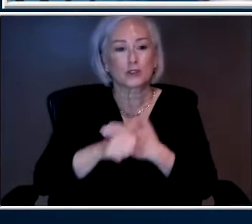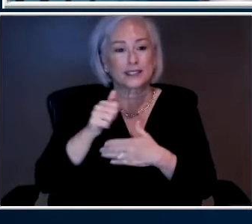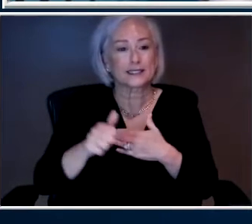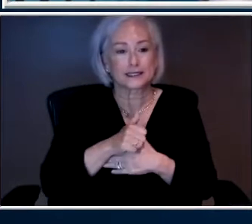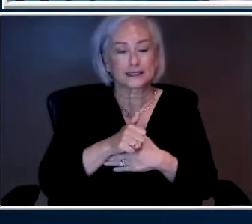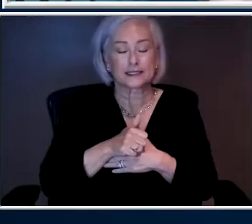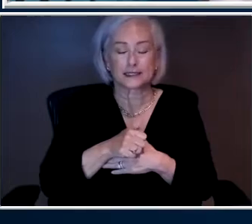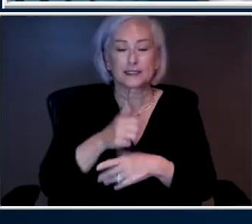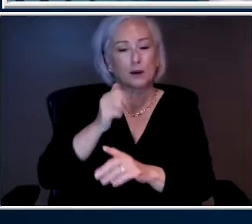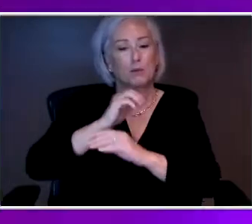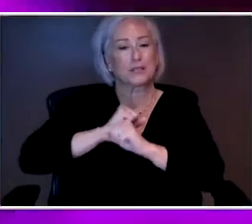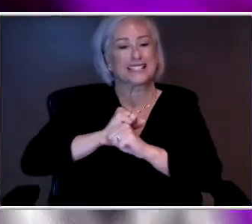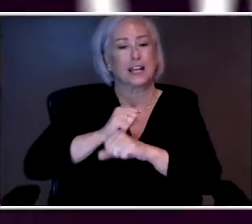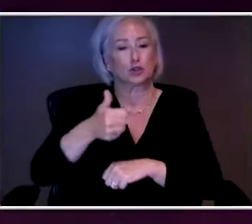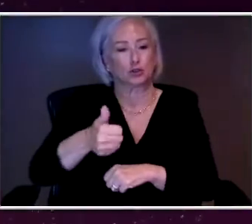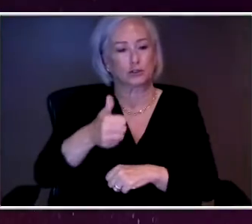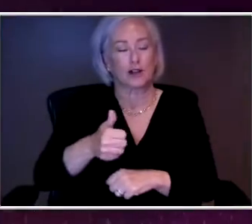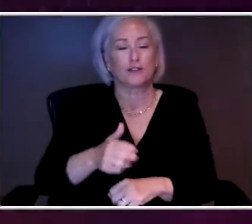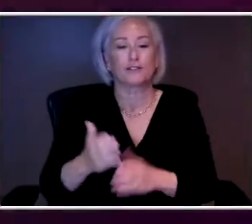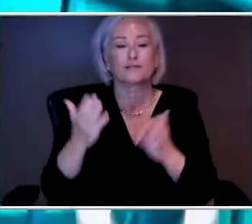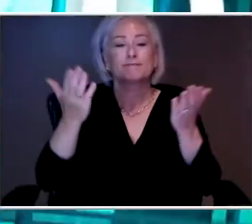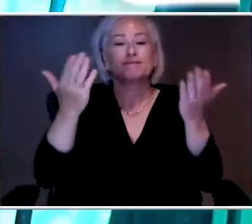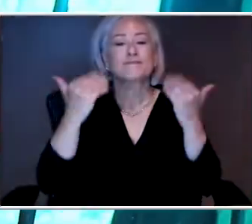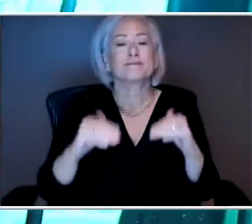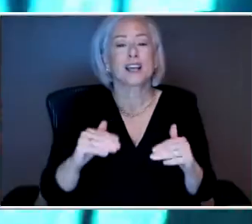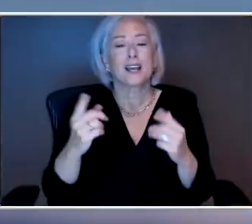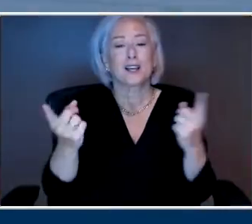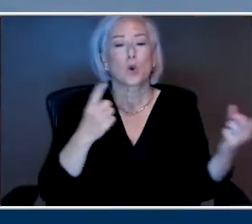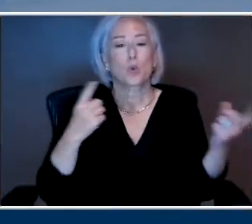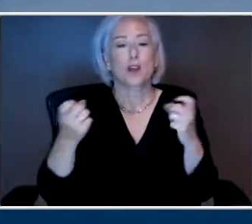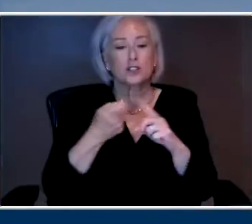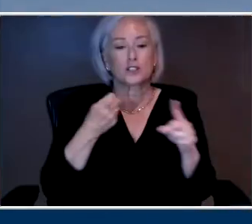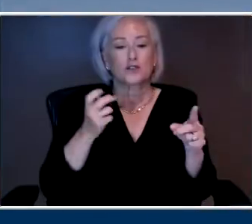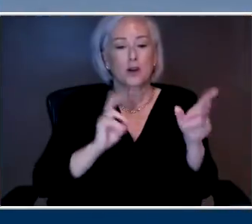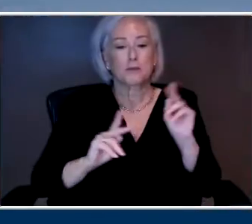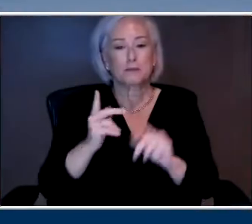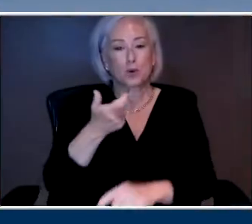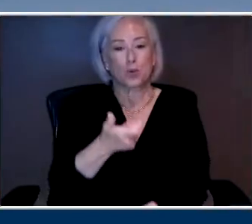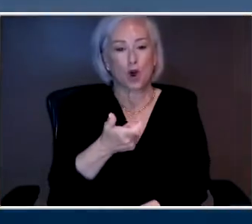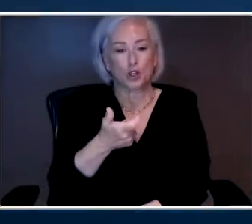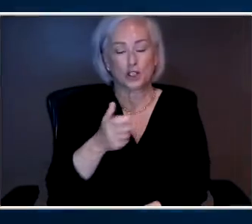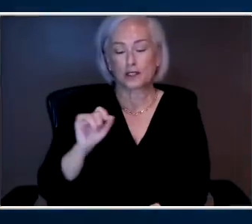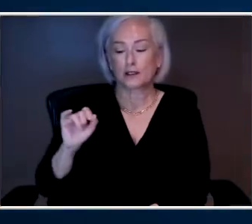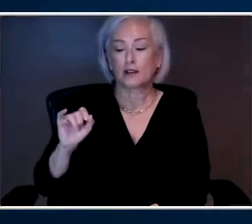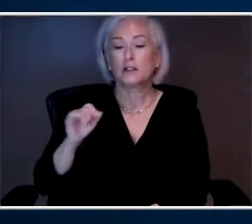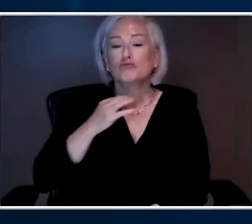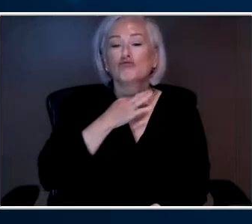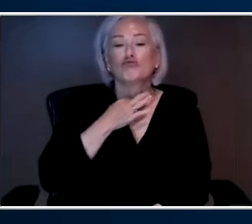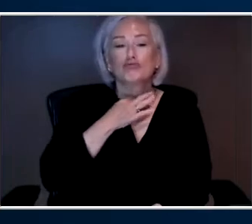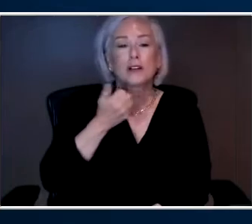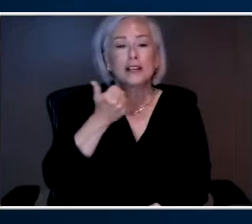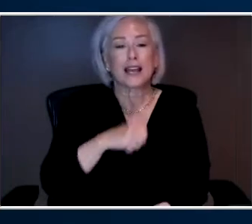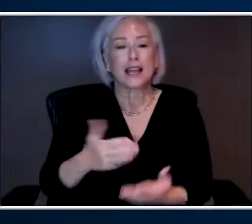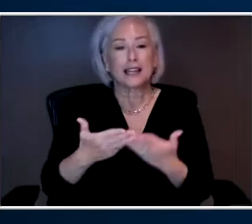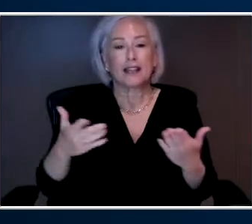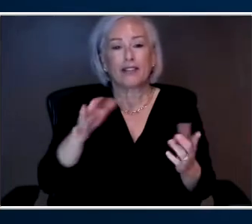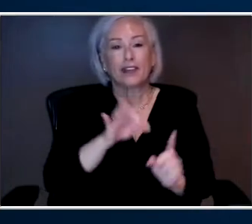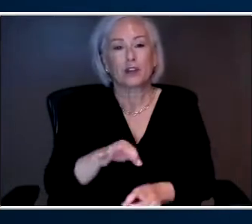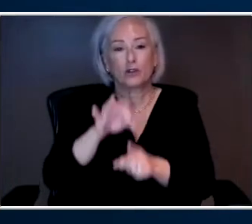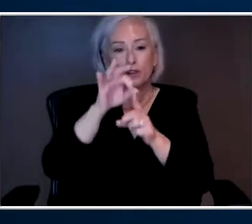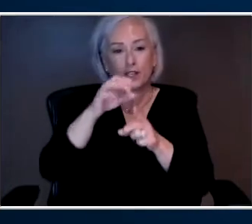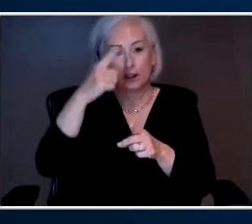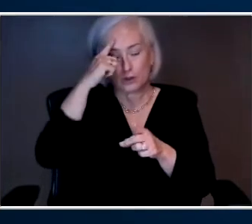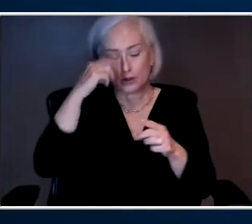you so much. Let's get to some questions from our viewers today. First one from Jeremy. Is there anything unique to younger kidney donor